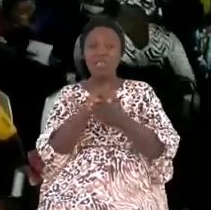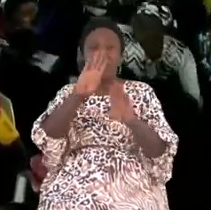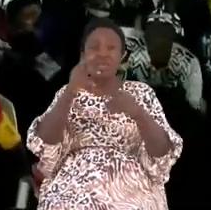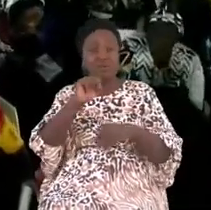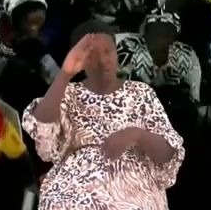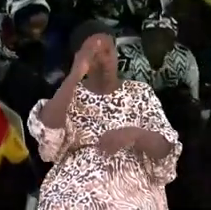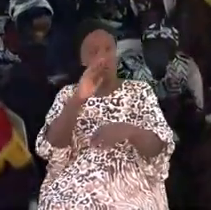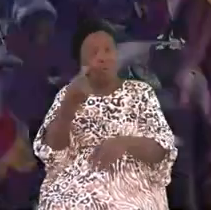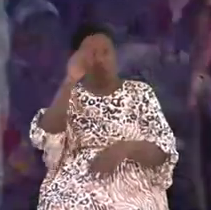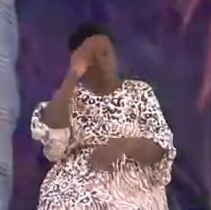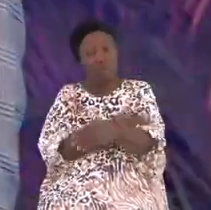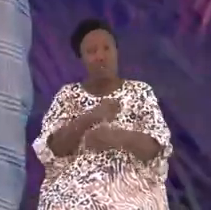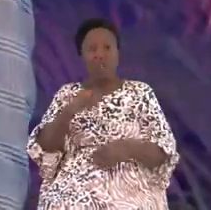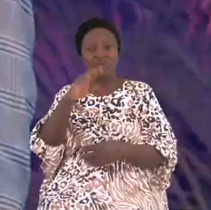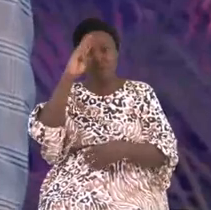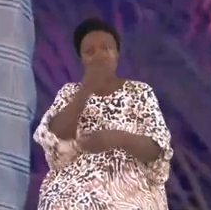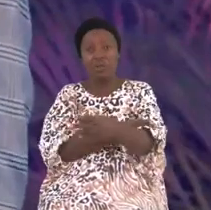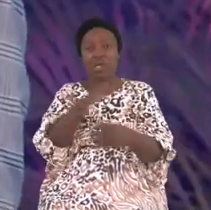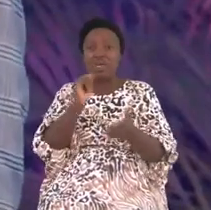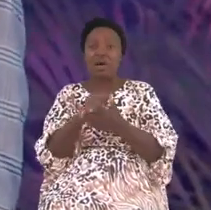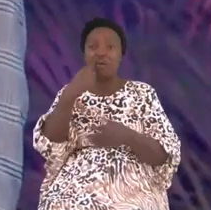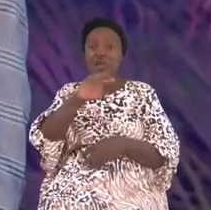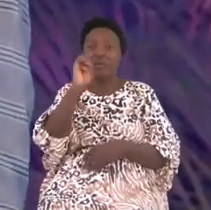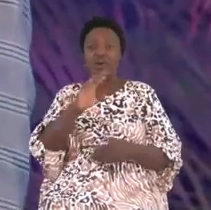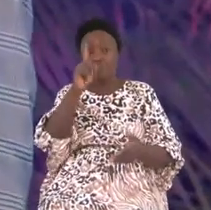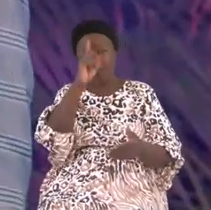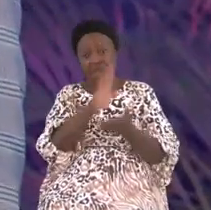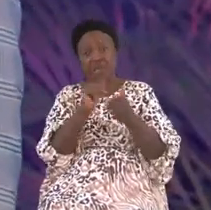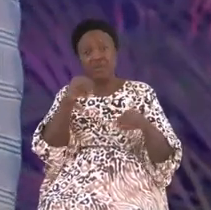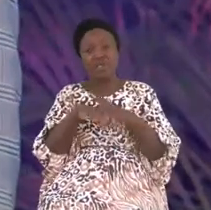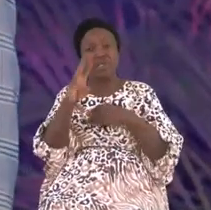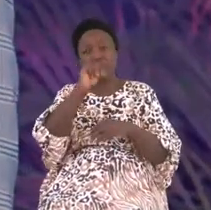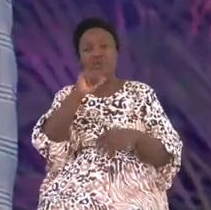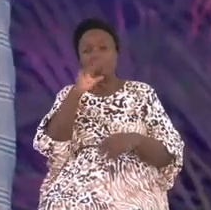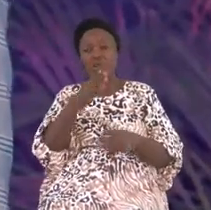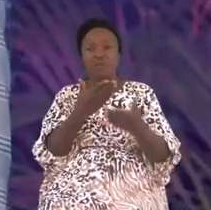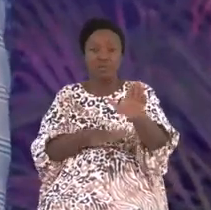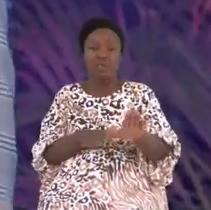that whosoever believes in him